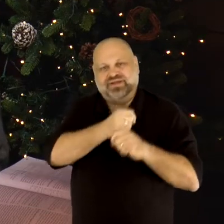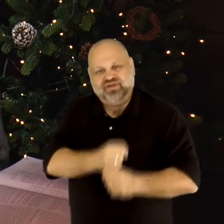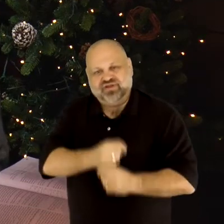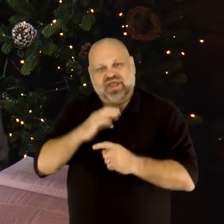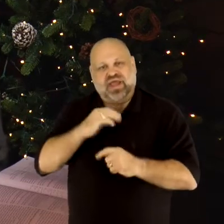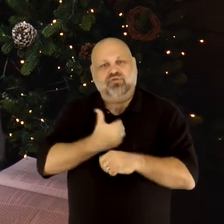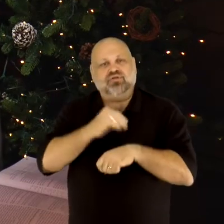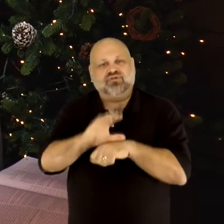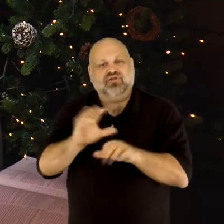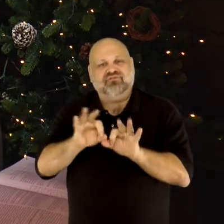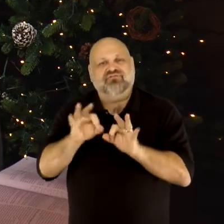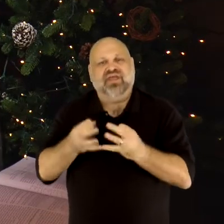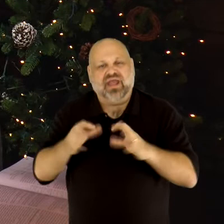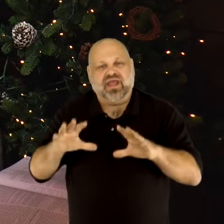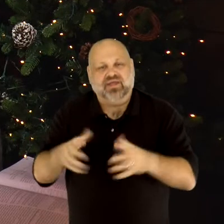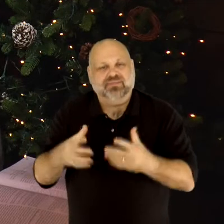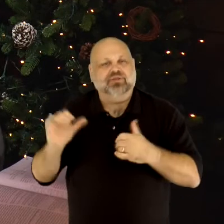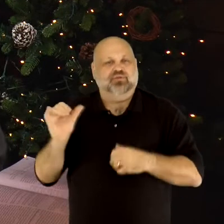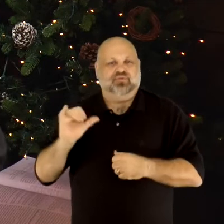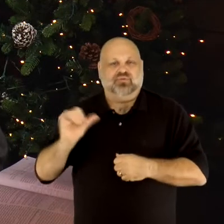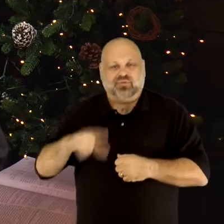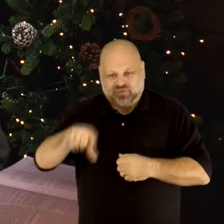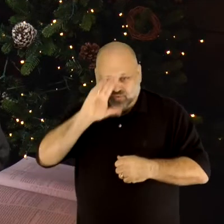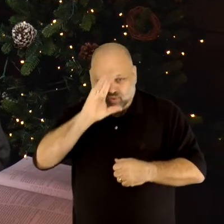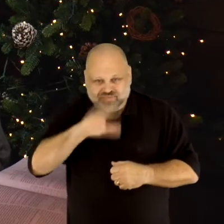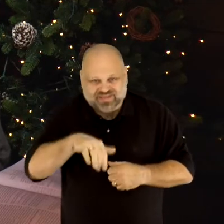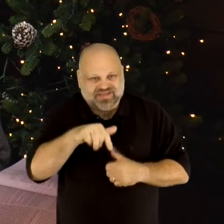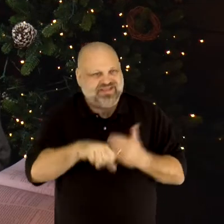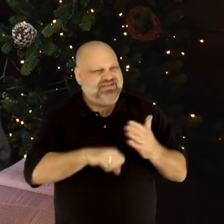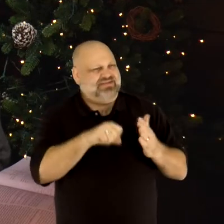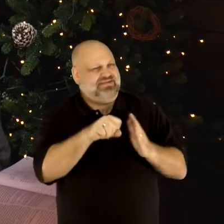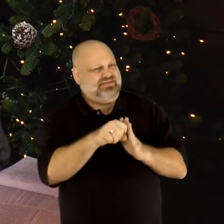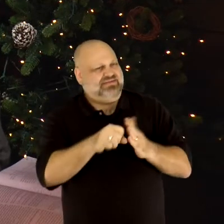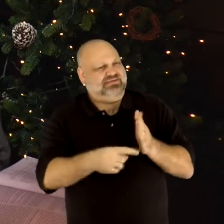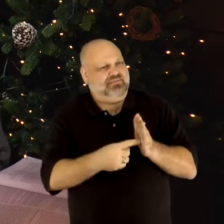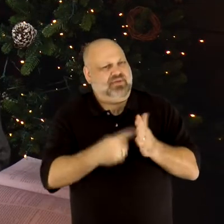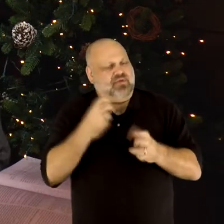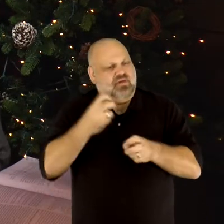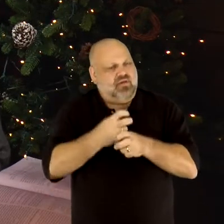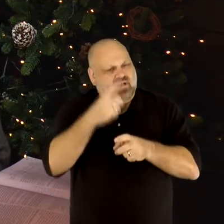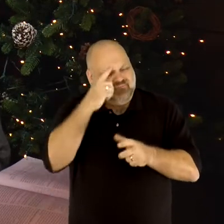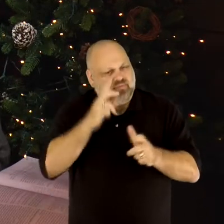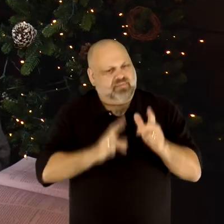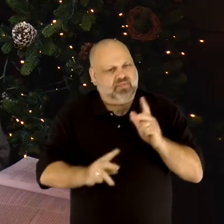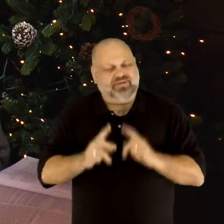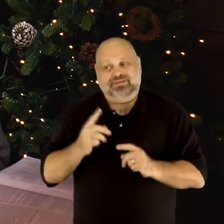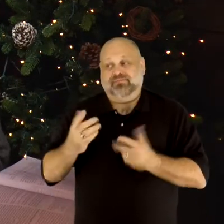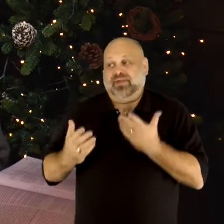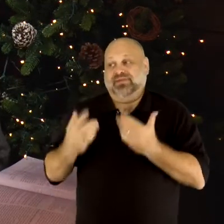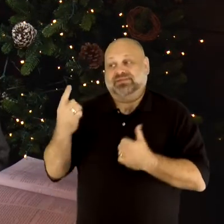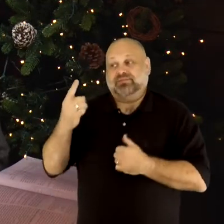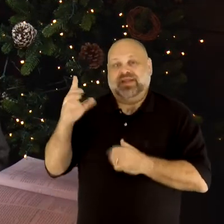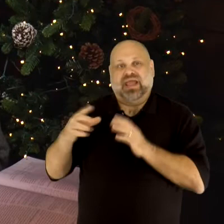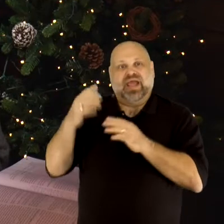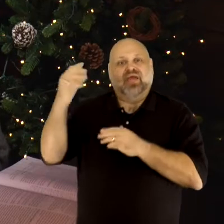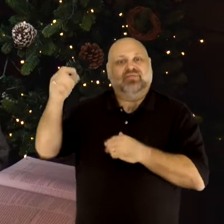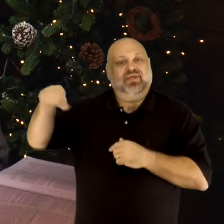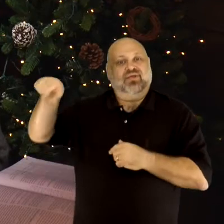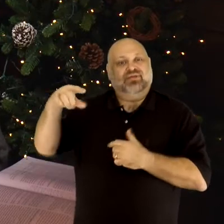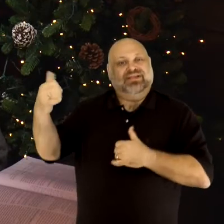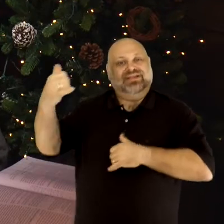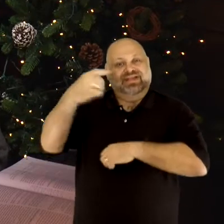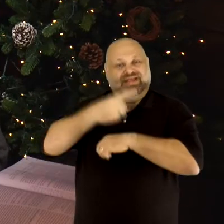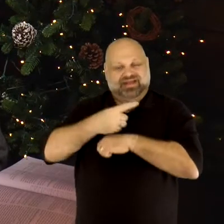for our church family as well. You know, this season is sometimes difficult for people. There may be someone out there today who